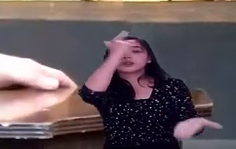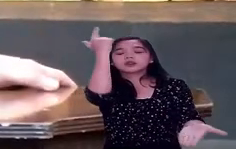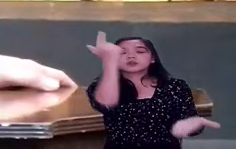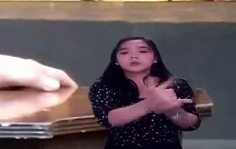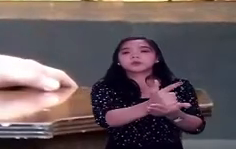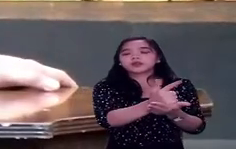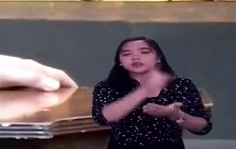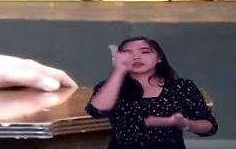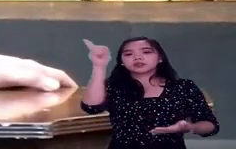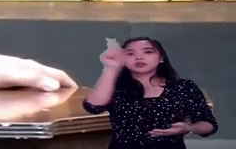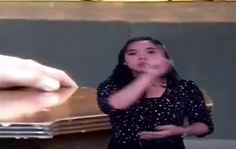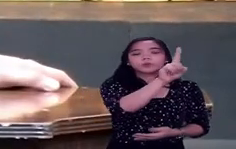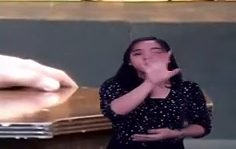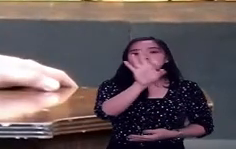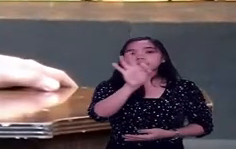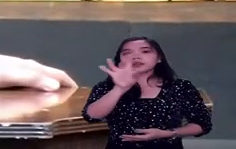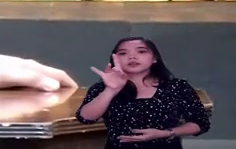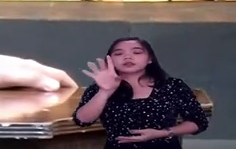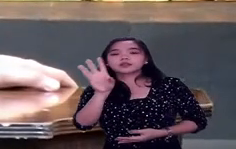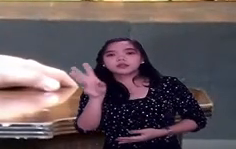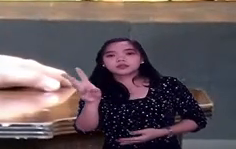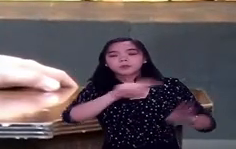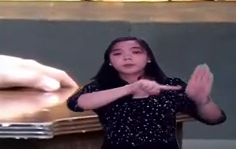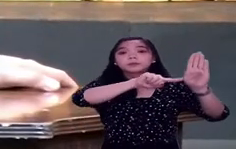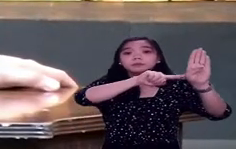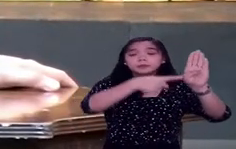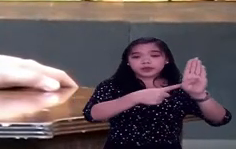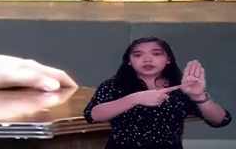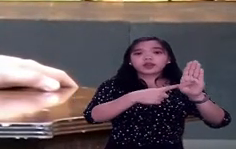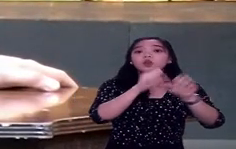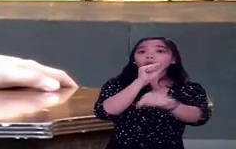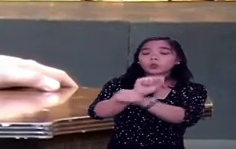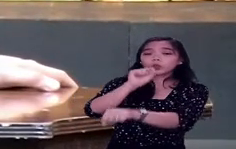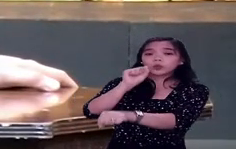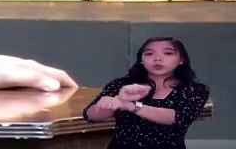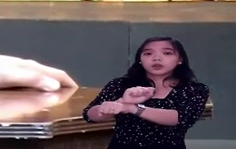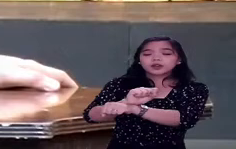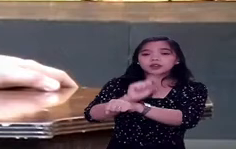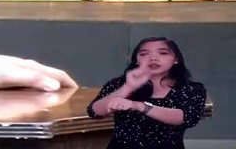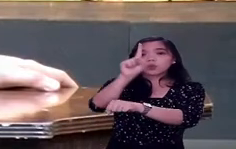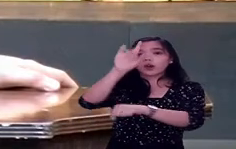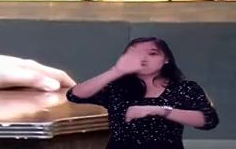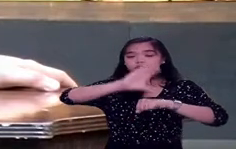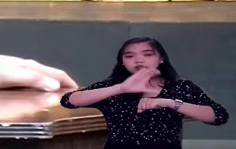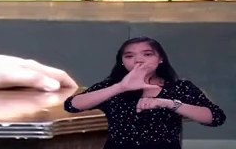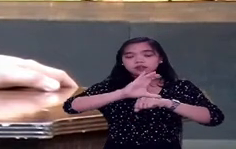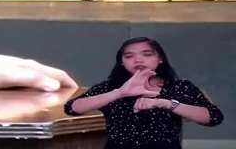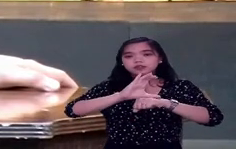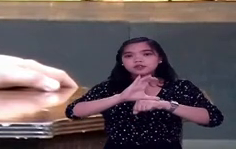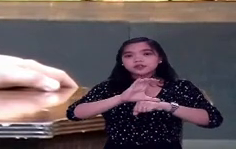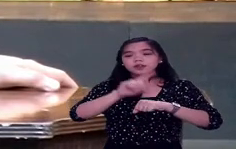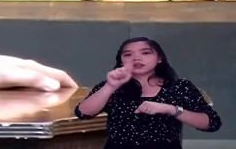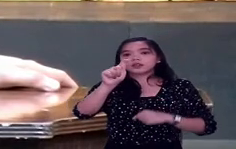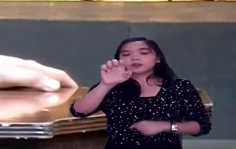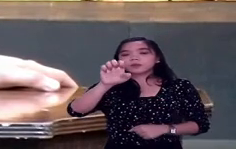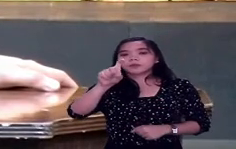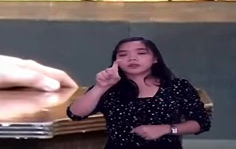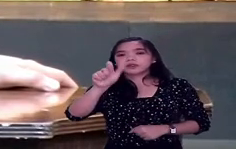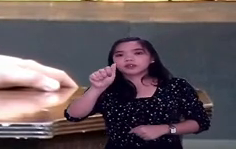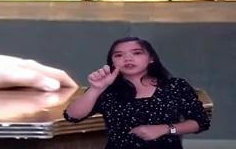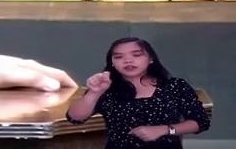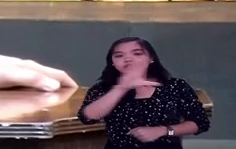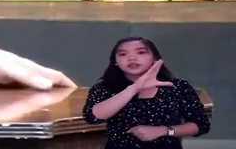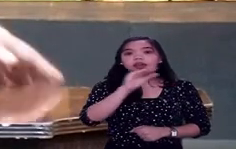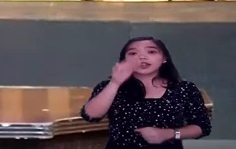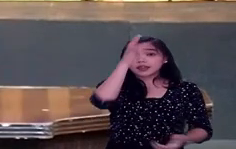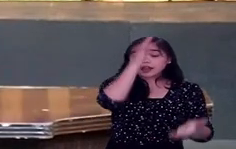Lynchburg, Virginia. In 1986, he began his internship the Heritage Baptist Church in Georgetown, Texas. Brother John